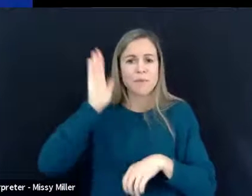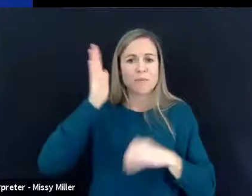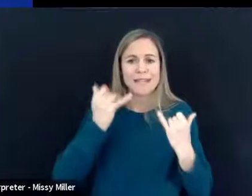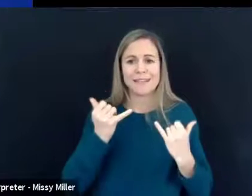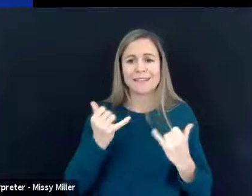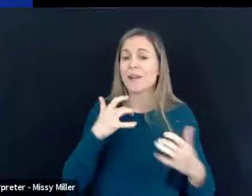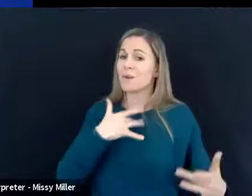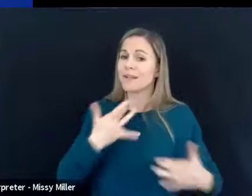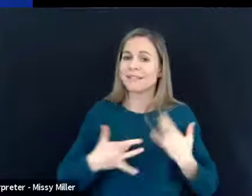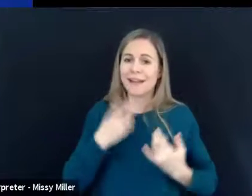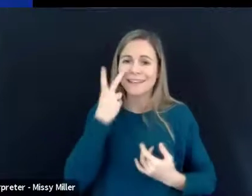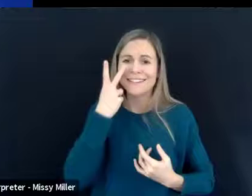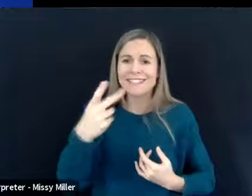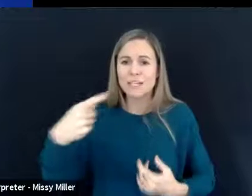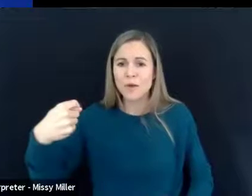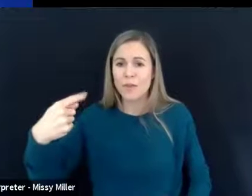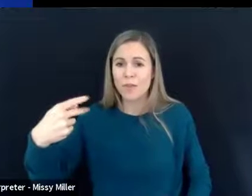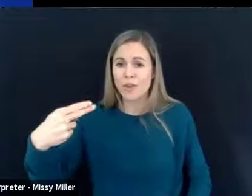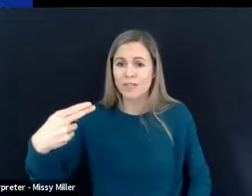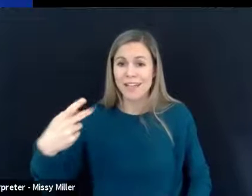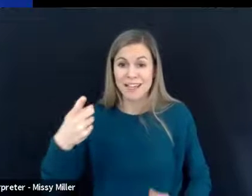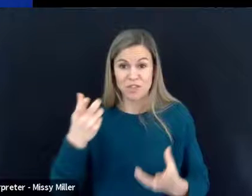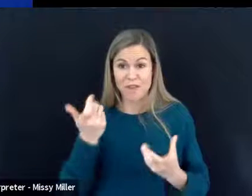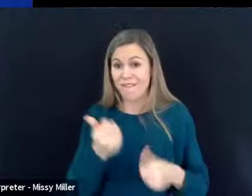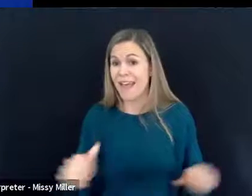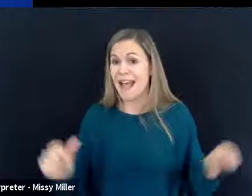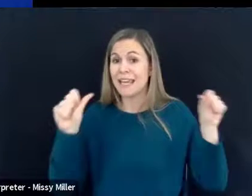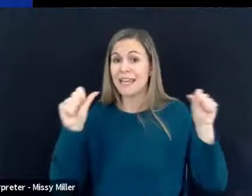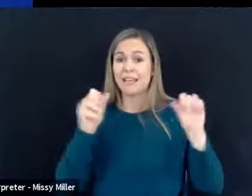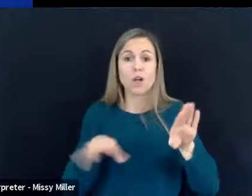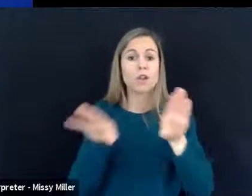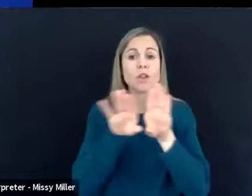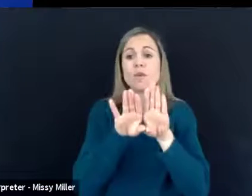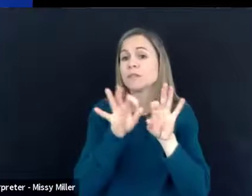you on Thursday. Would you like to have any closing remarks?